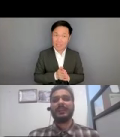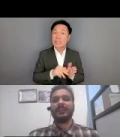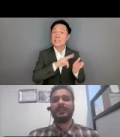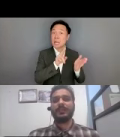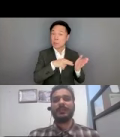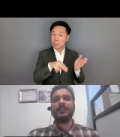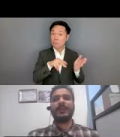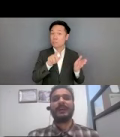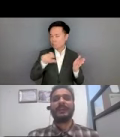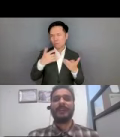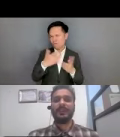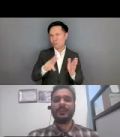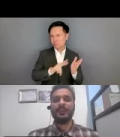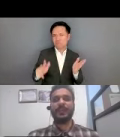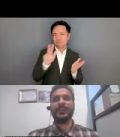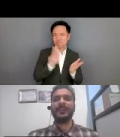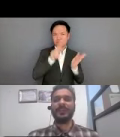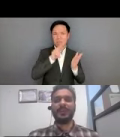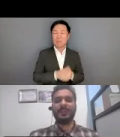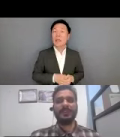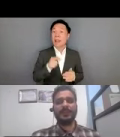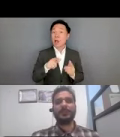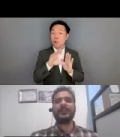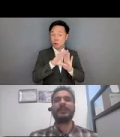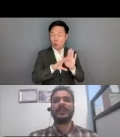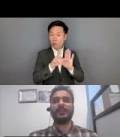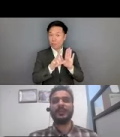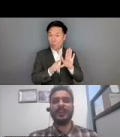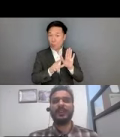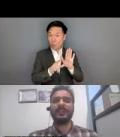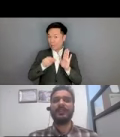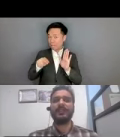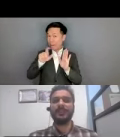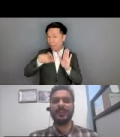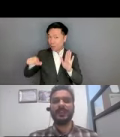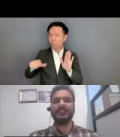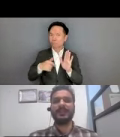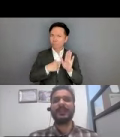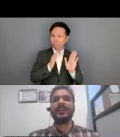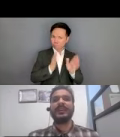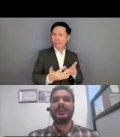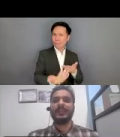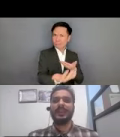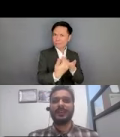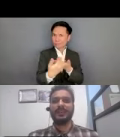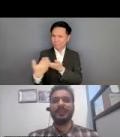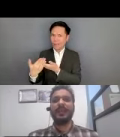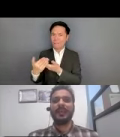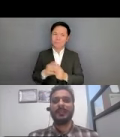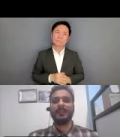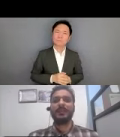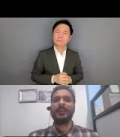UNCIPD, and the Constitution of Nepal ensures the right to political participation and civic engagement.